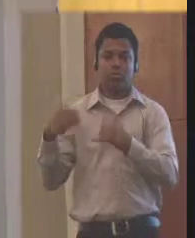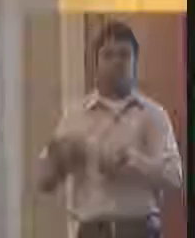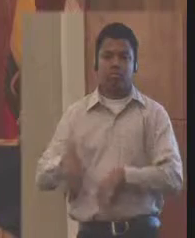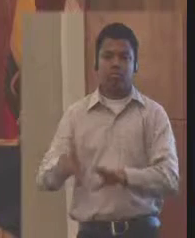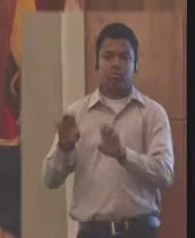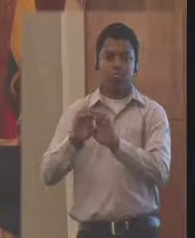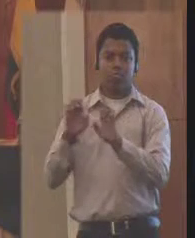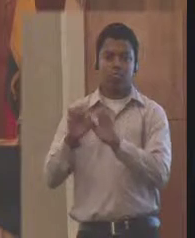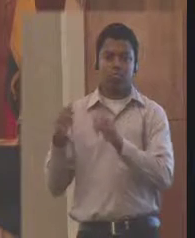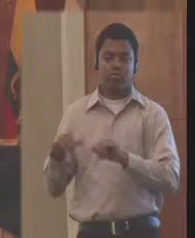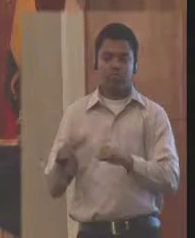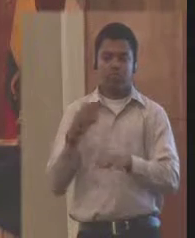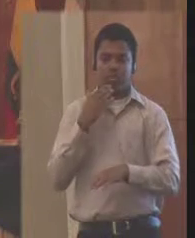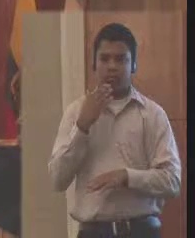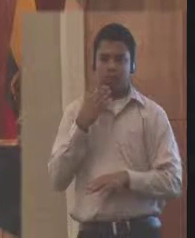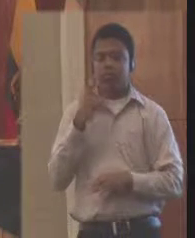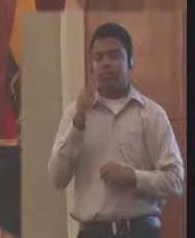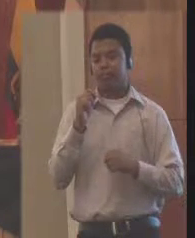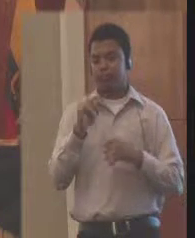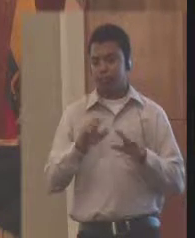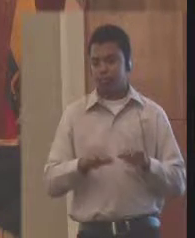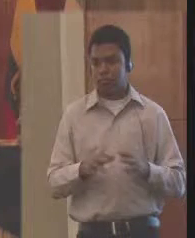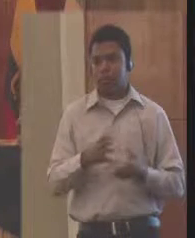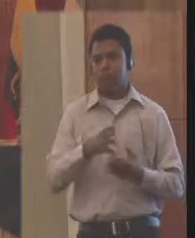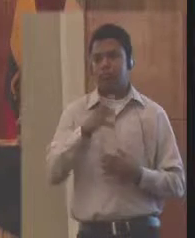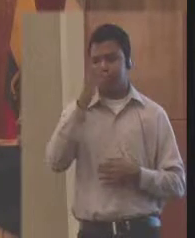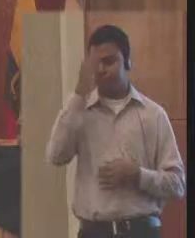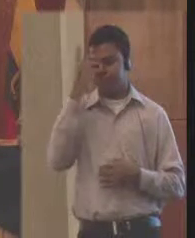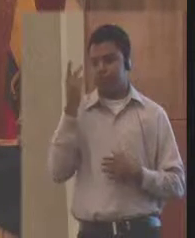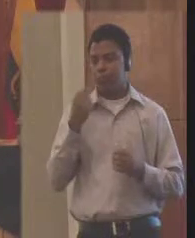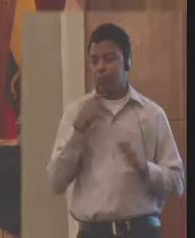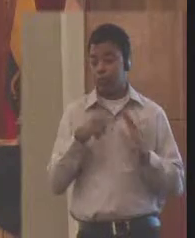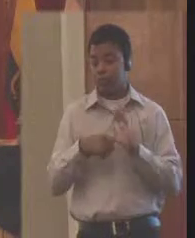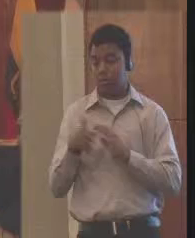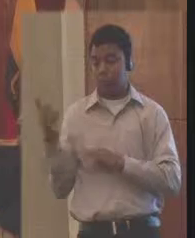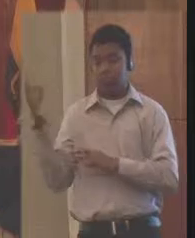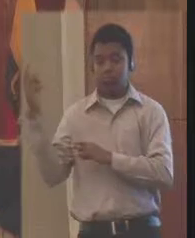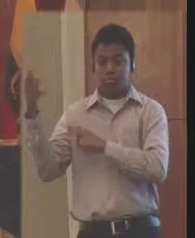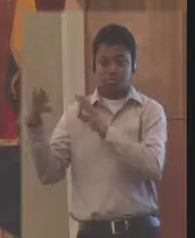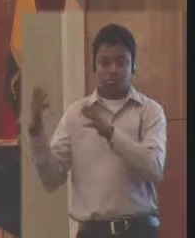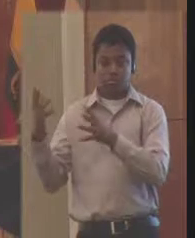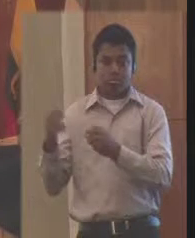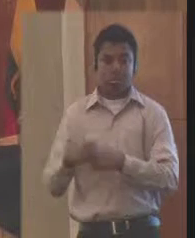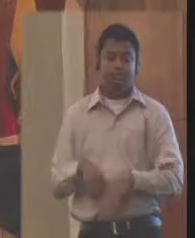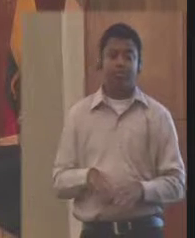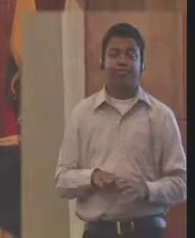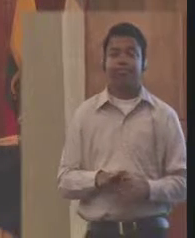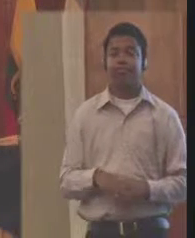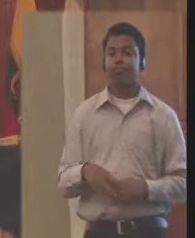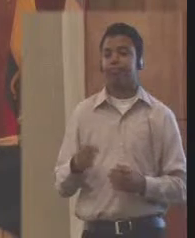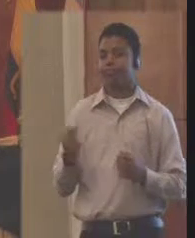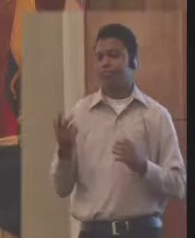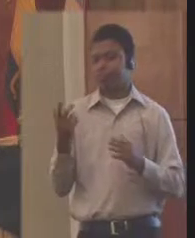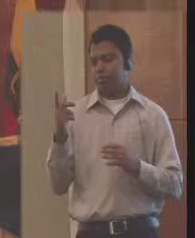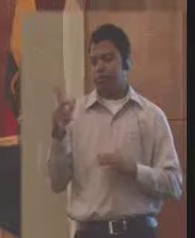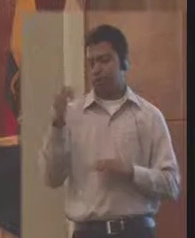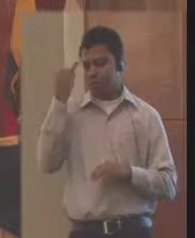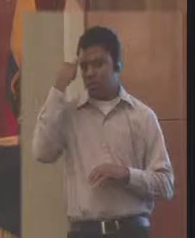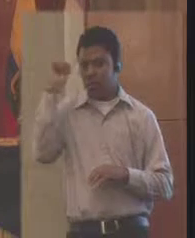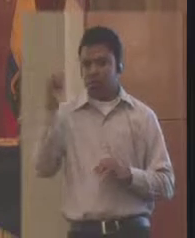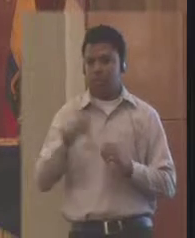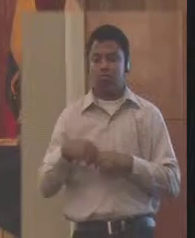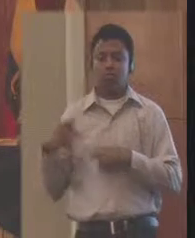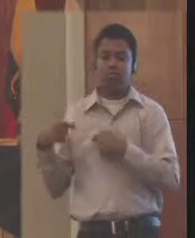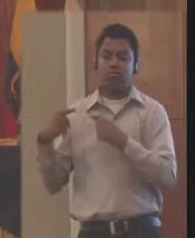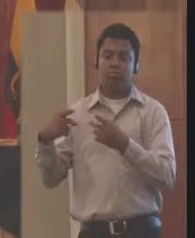to your attention just a few highlights. Is business continuity planning required by statute? No. Where? Where is it in the